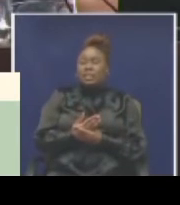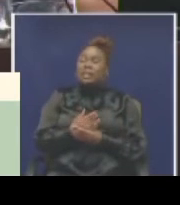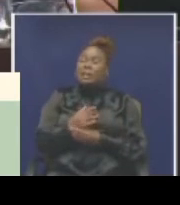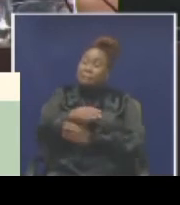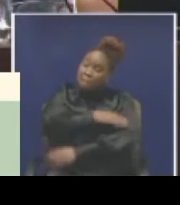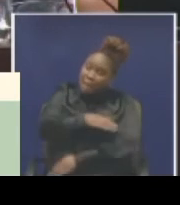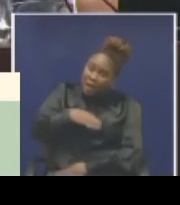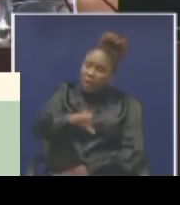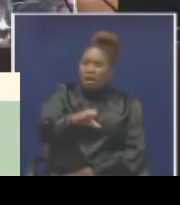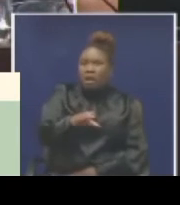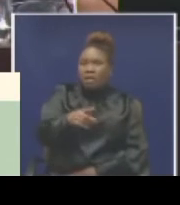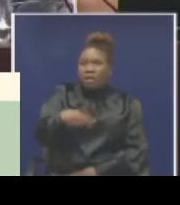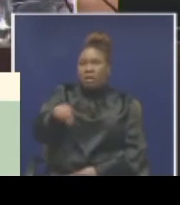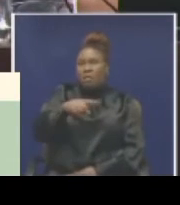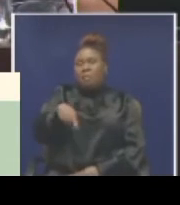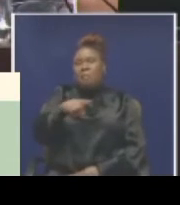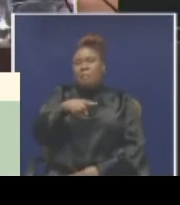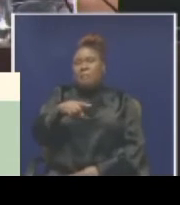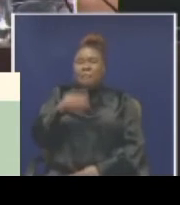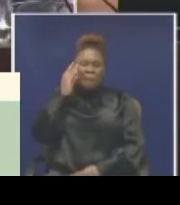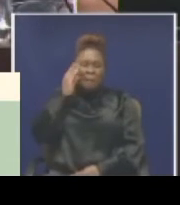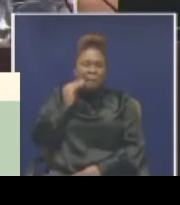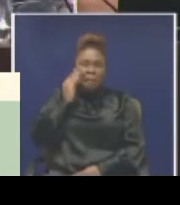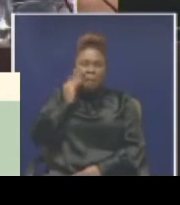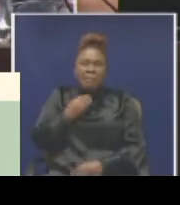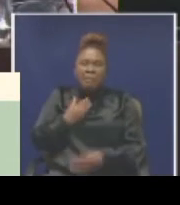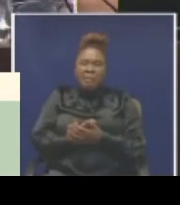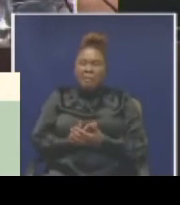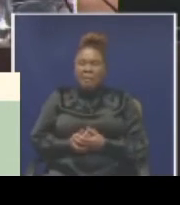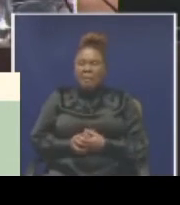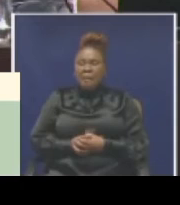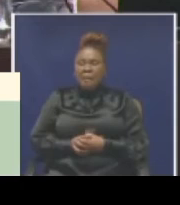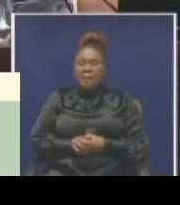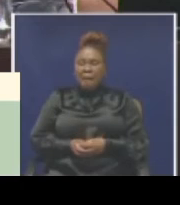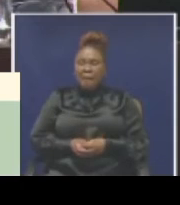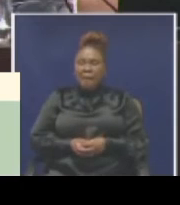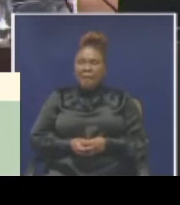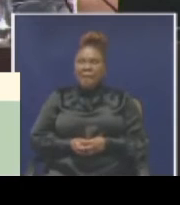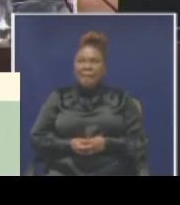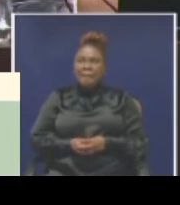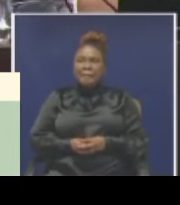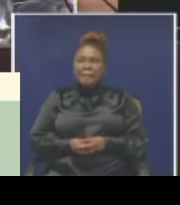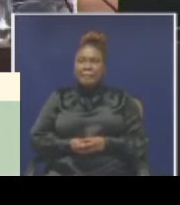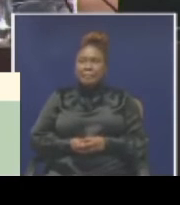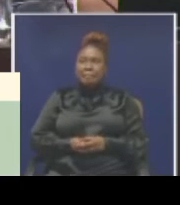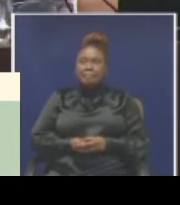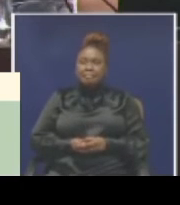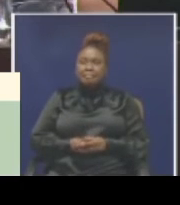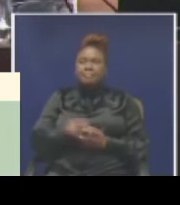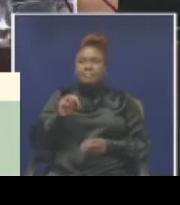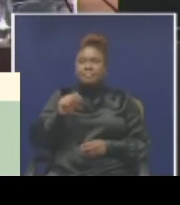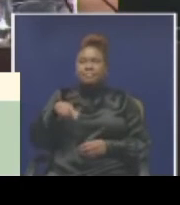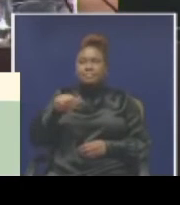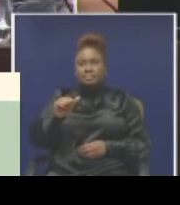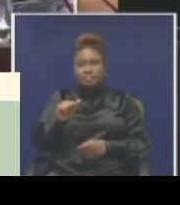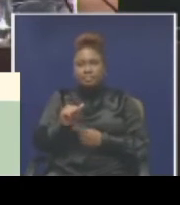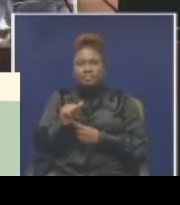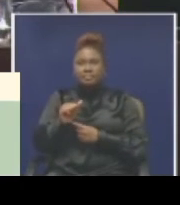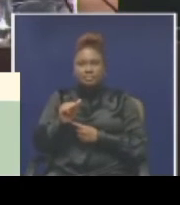empower them to have more involved cases. And NPA is